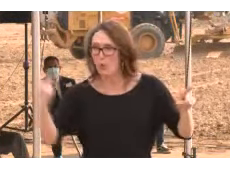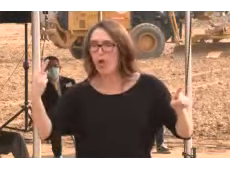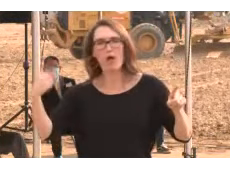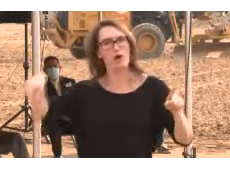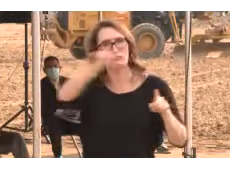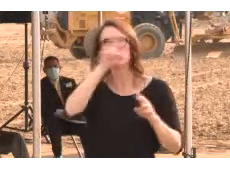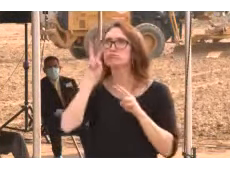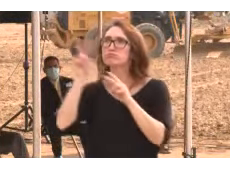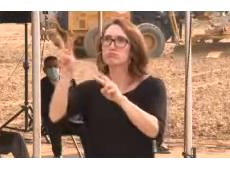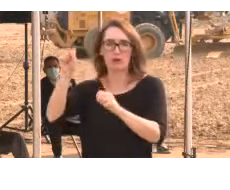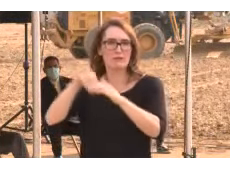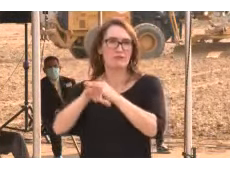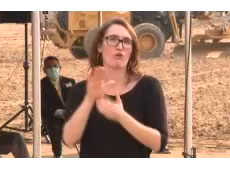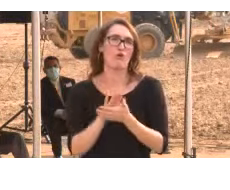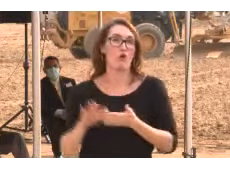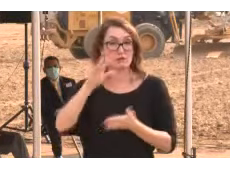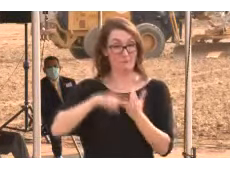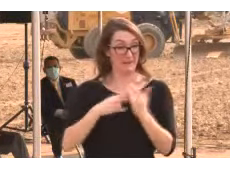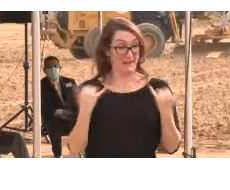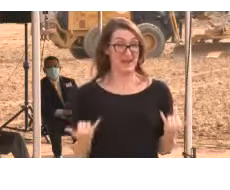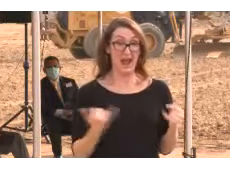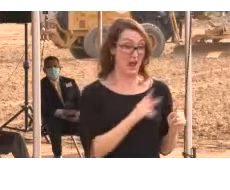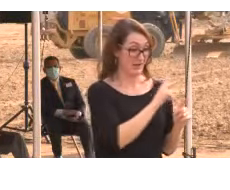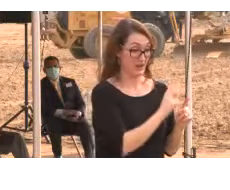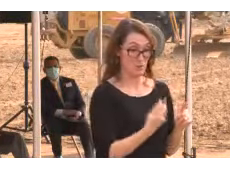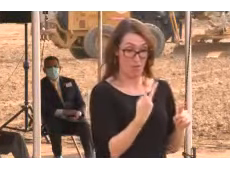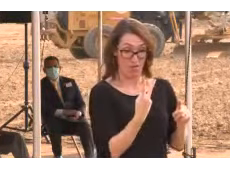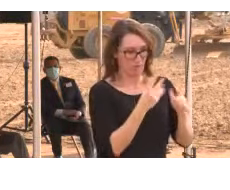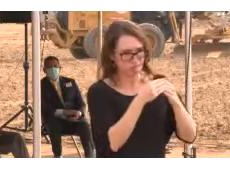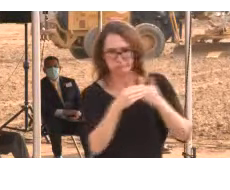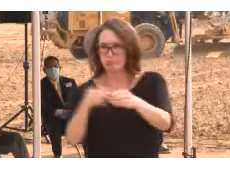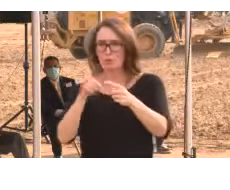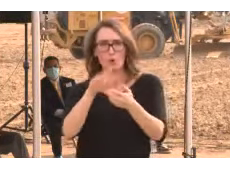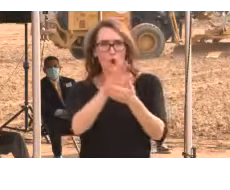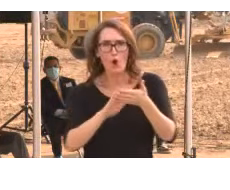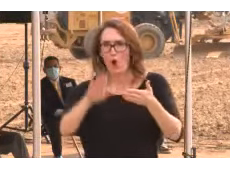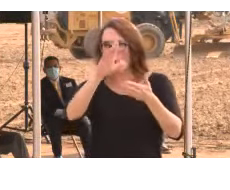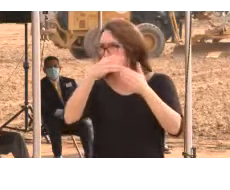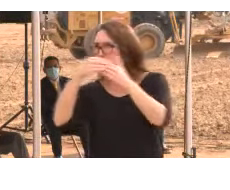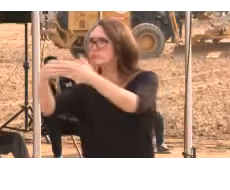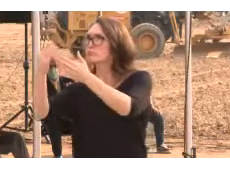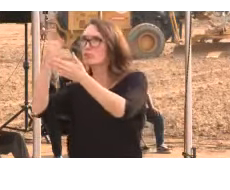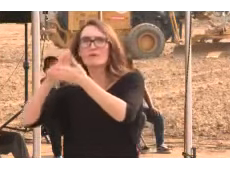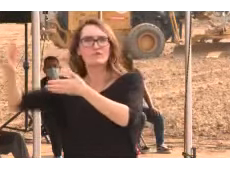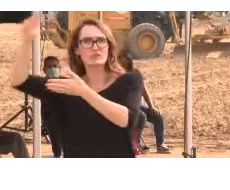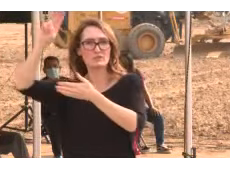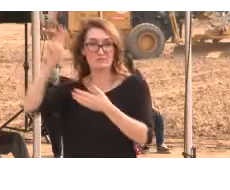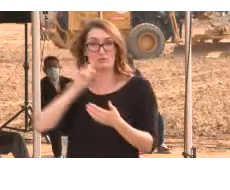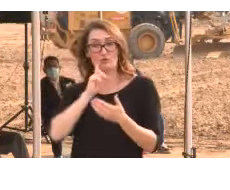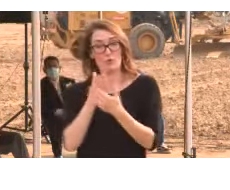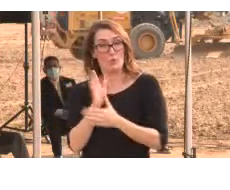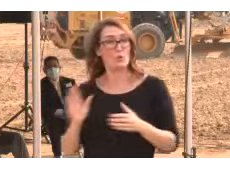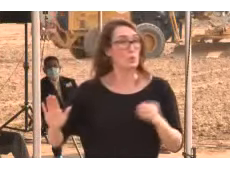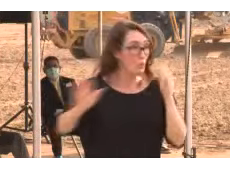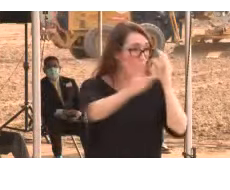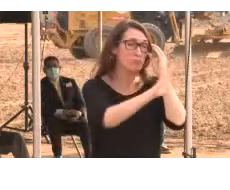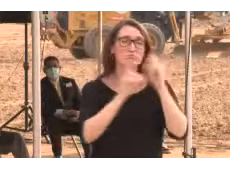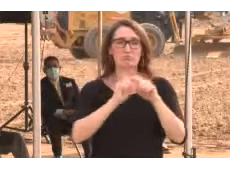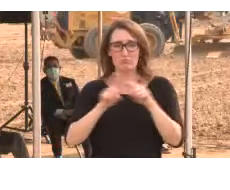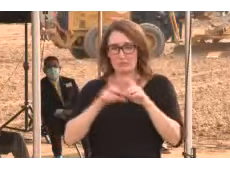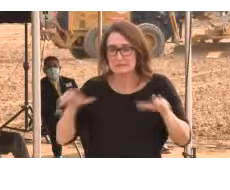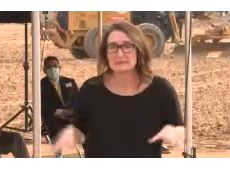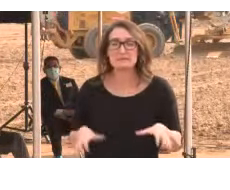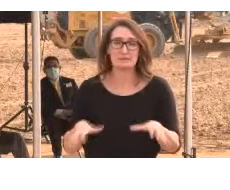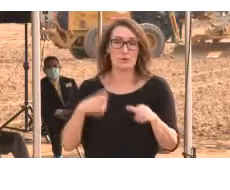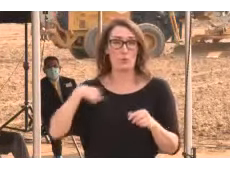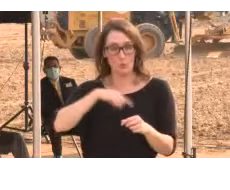There will now be a path from K-12 to the community college to the college and the university. It is through your bold efforts that we